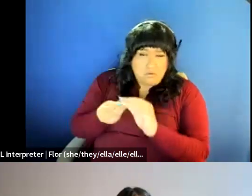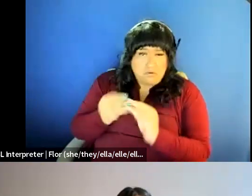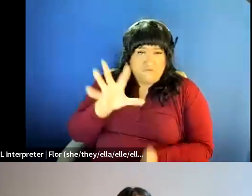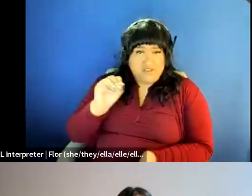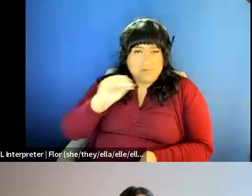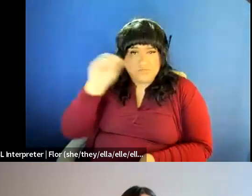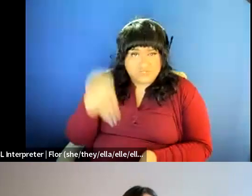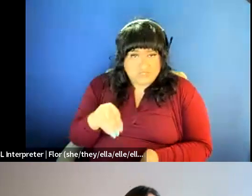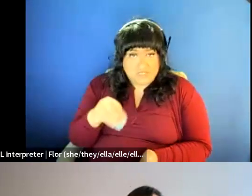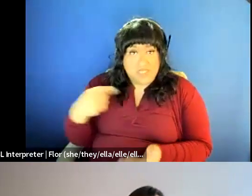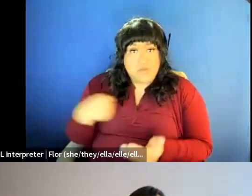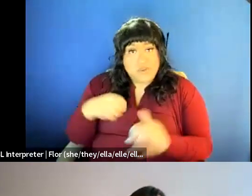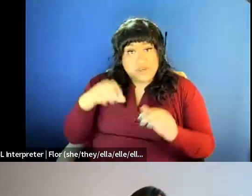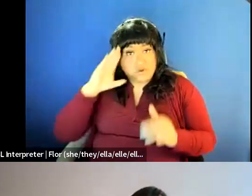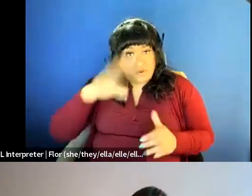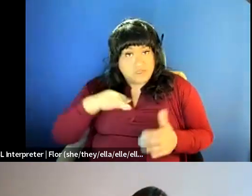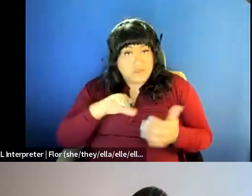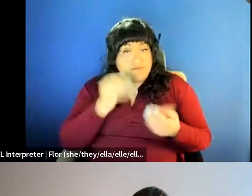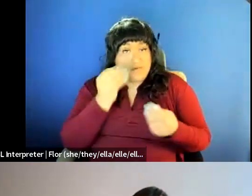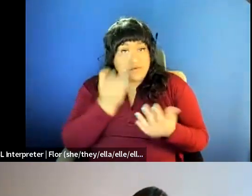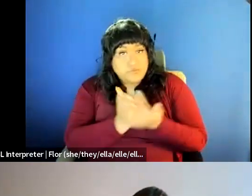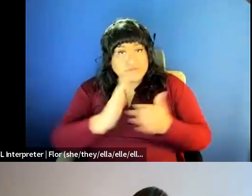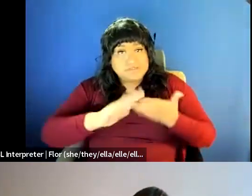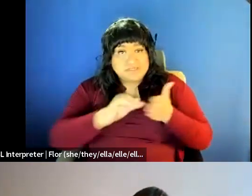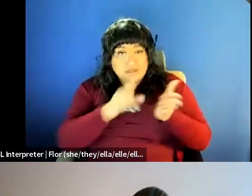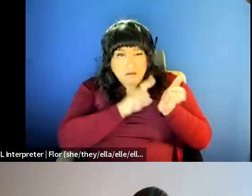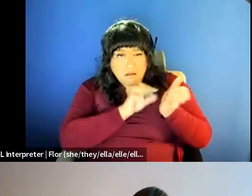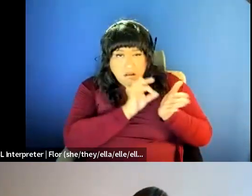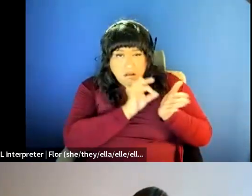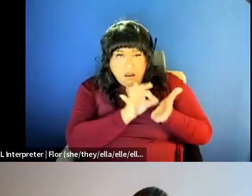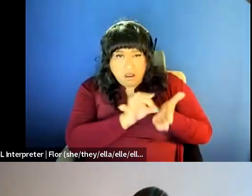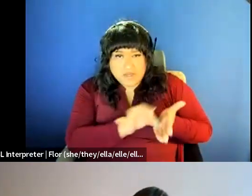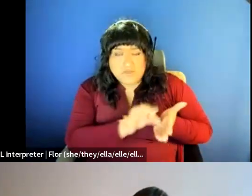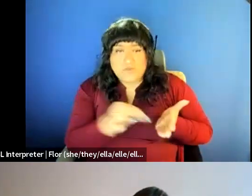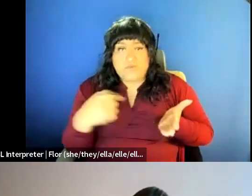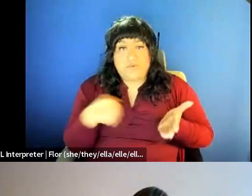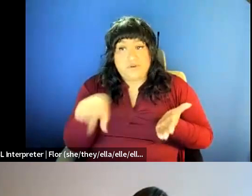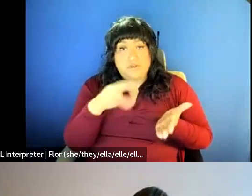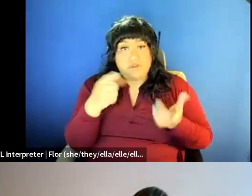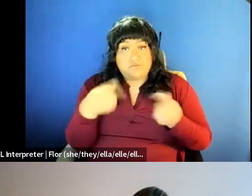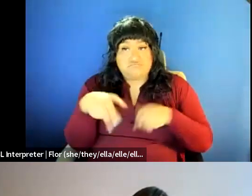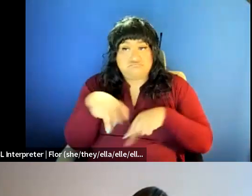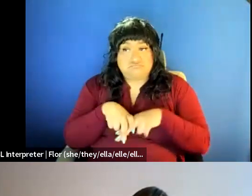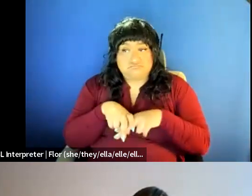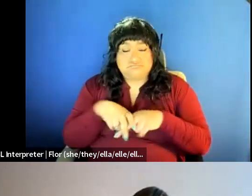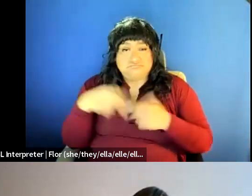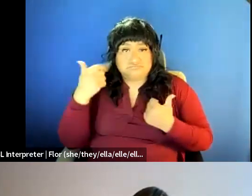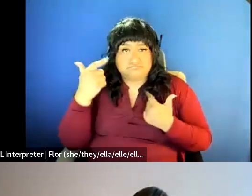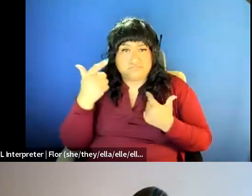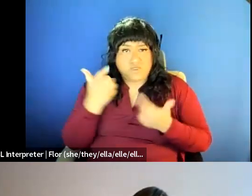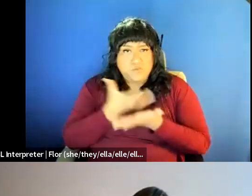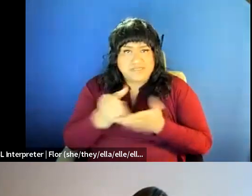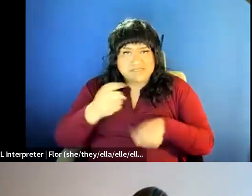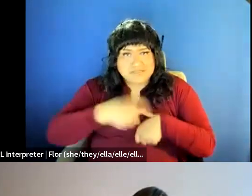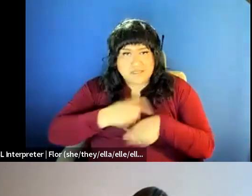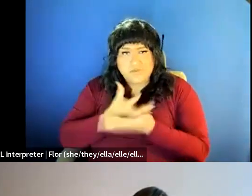audits, right, that what they're doing at encampments is just sitting around, wasting time and wasting money, right? Providing a